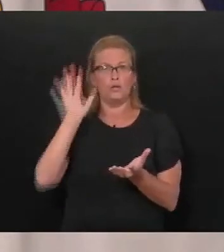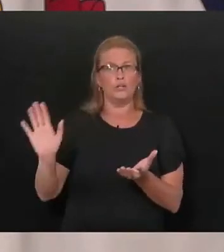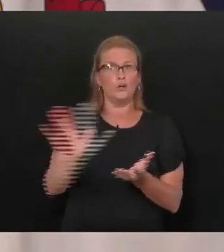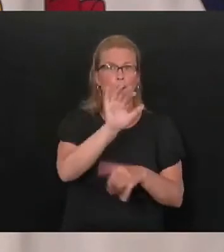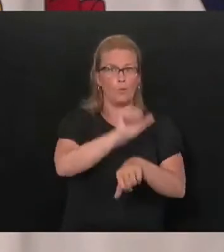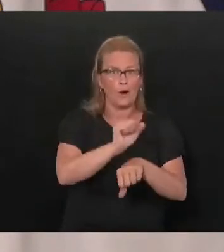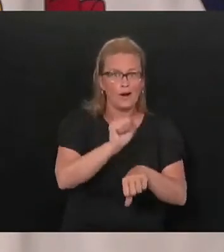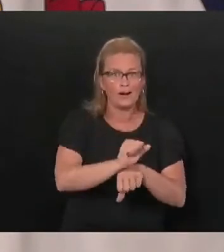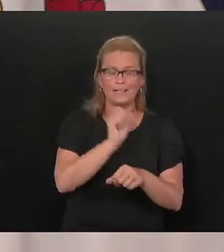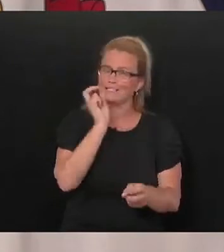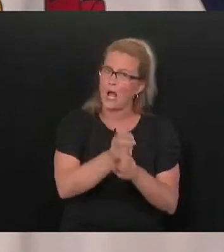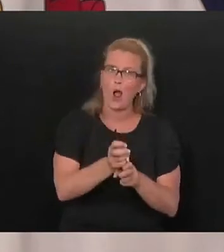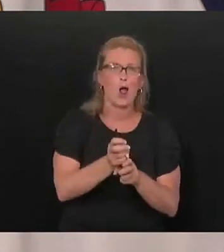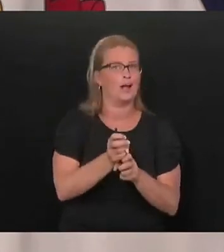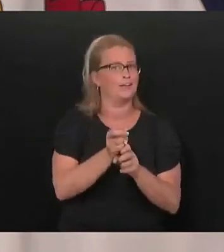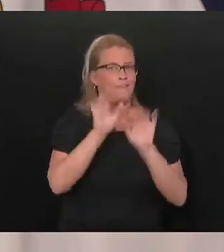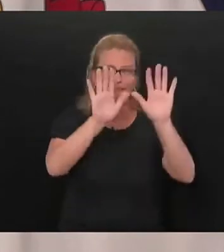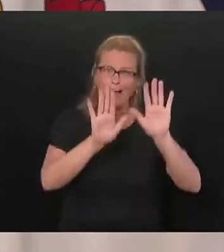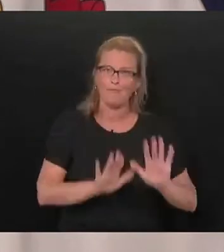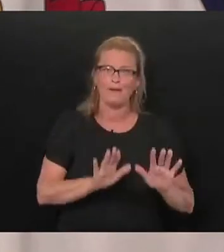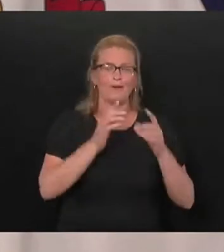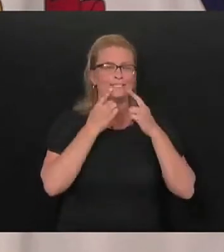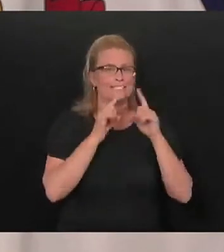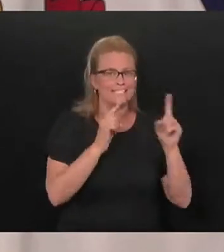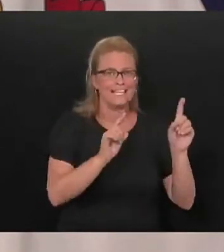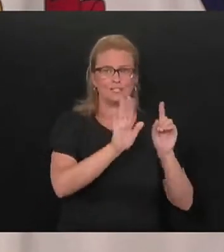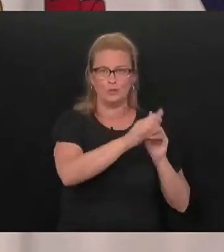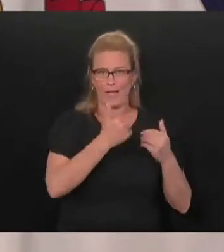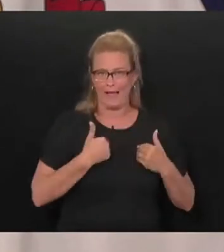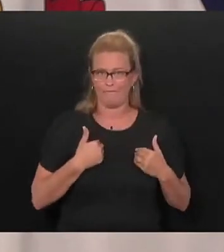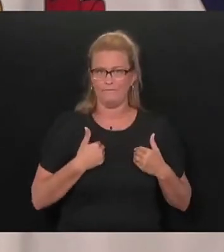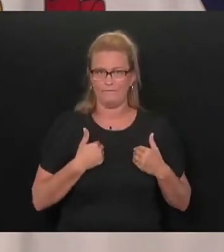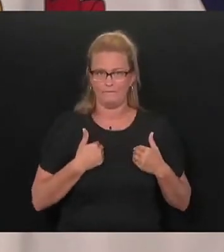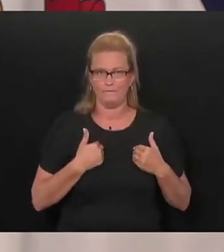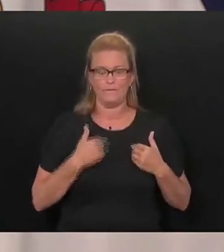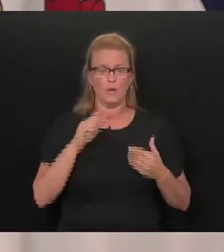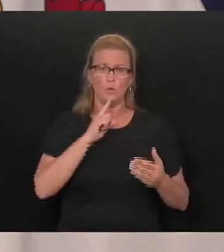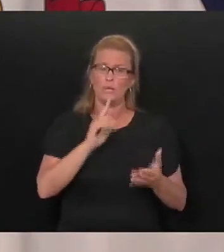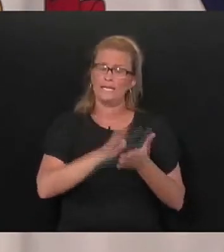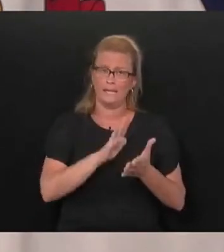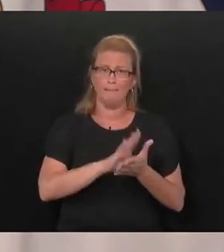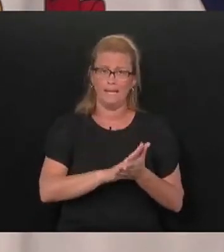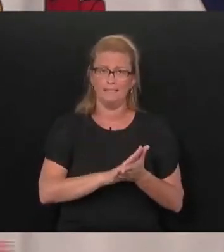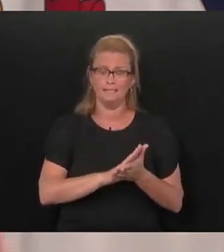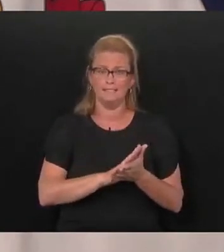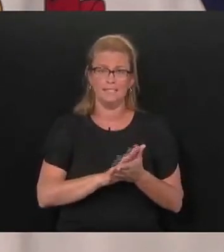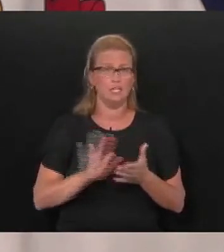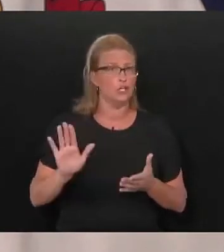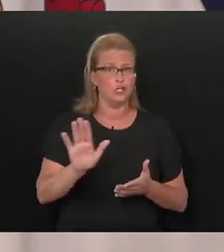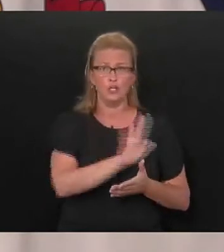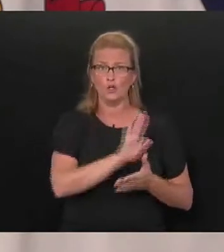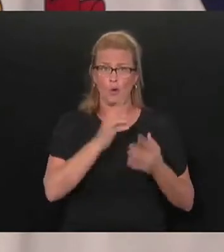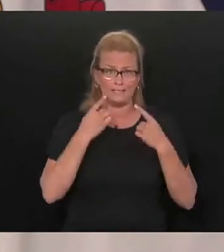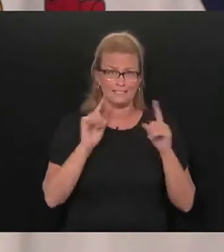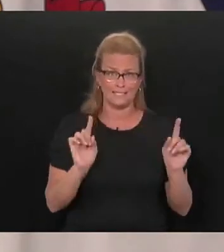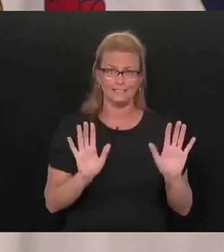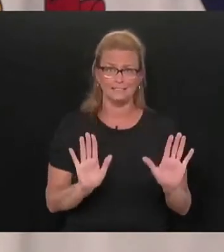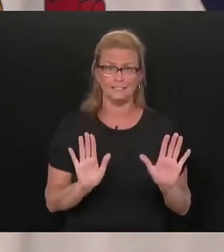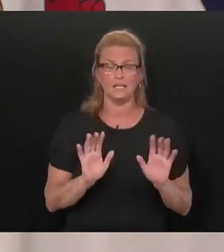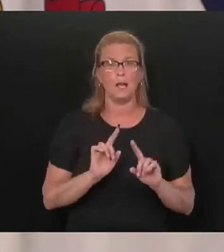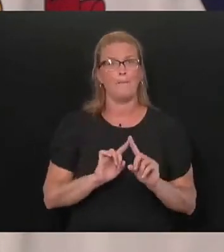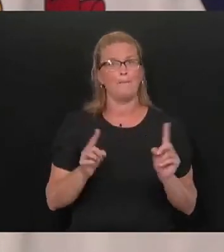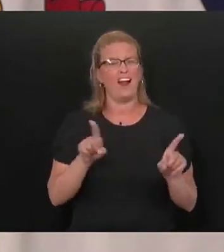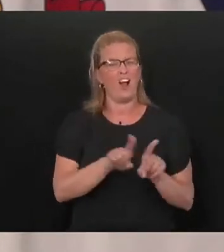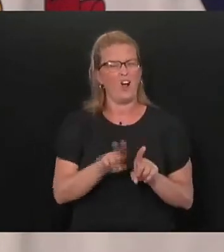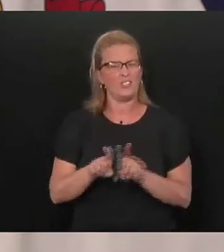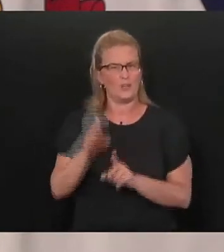do. It is phenomenal, the successes you have and everything, and we commend you in every way on that. I also